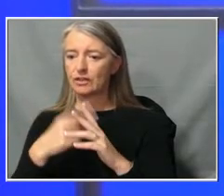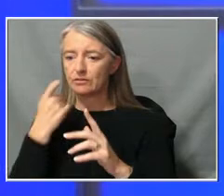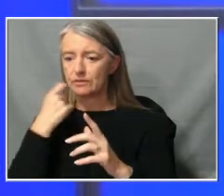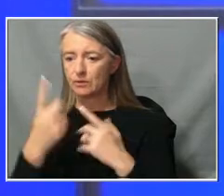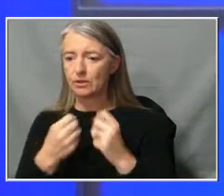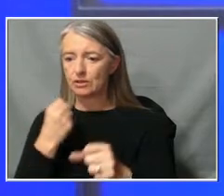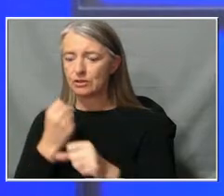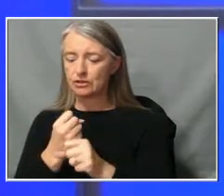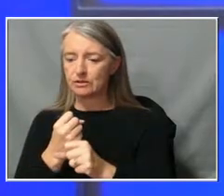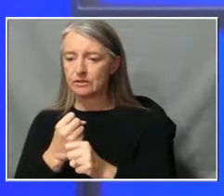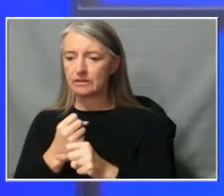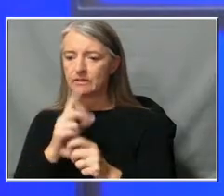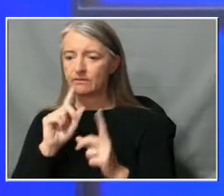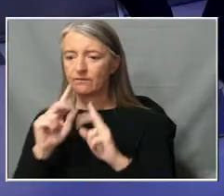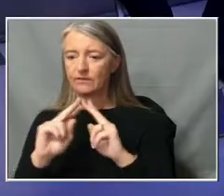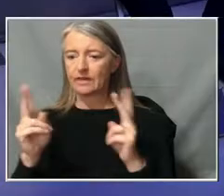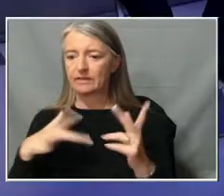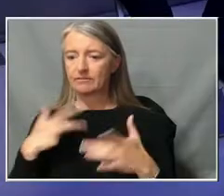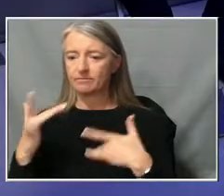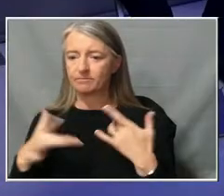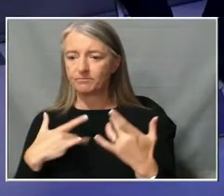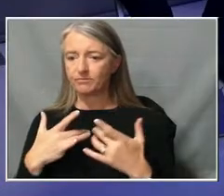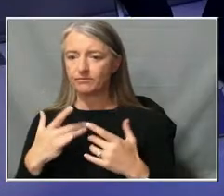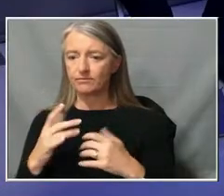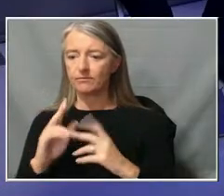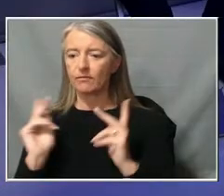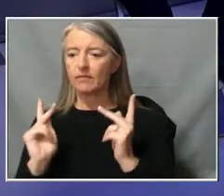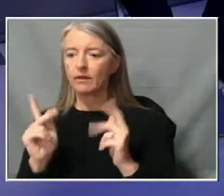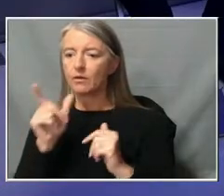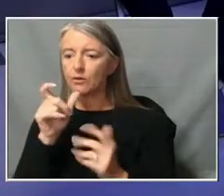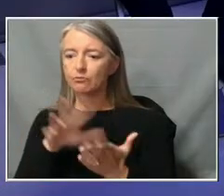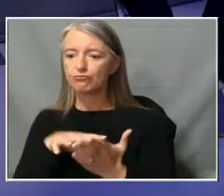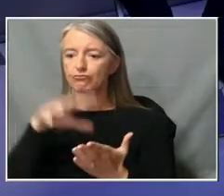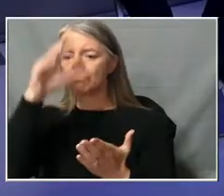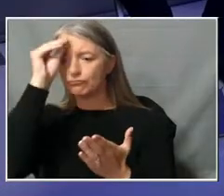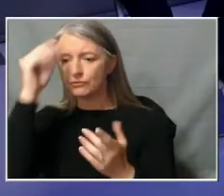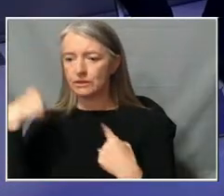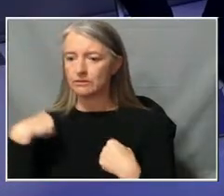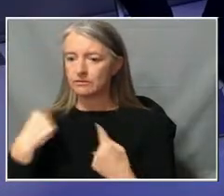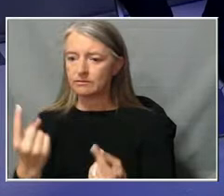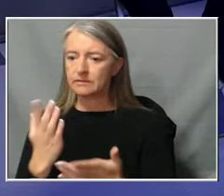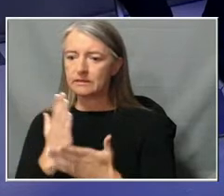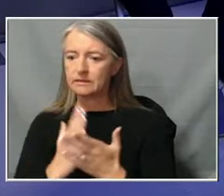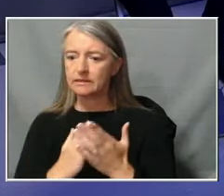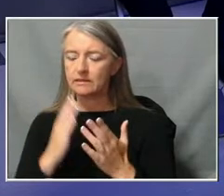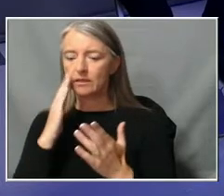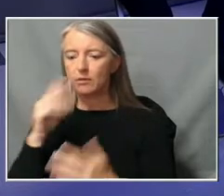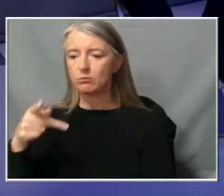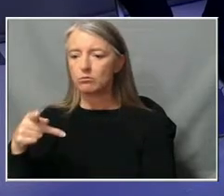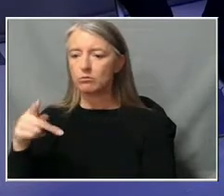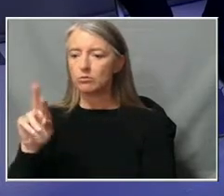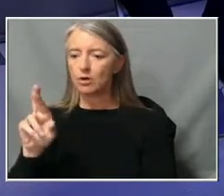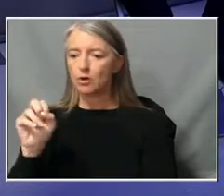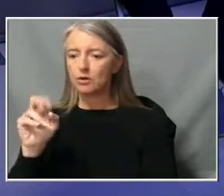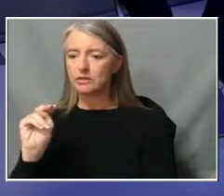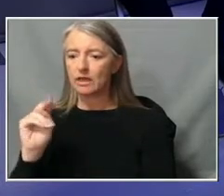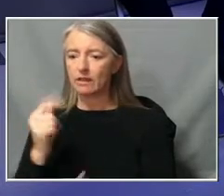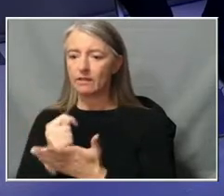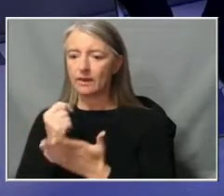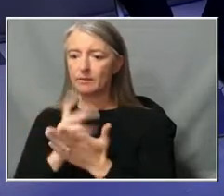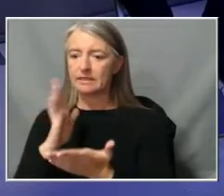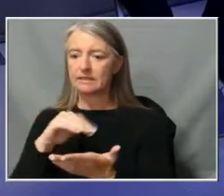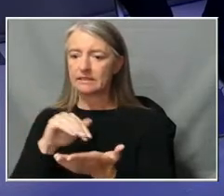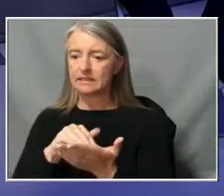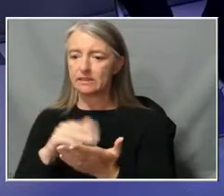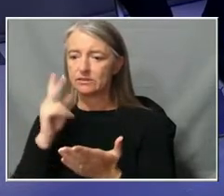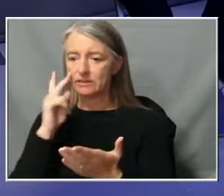been very exciting. And just for people who are learning as we go, a lot of our viewers know about the Proton Therapy Center and have watched it unveil